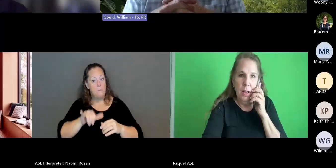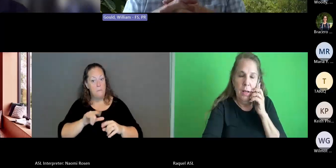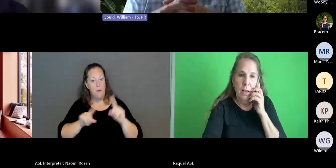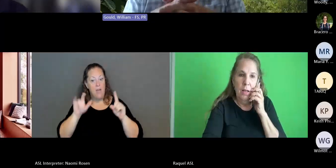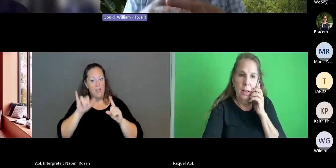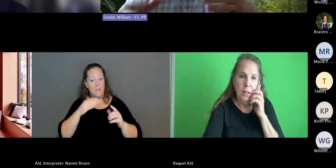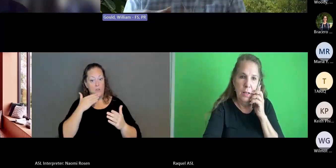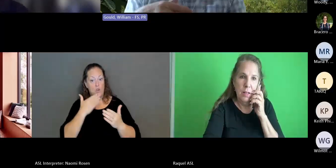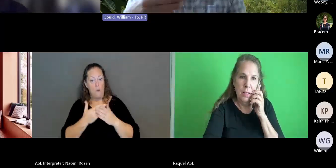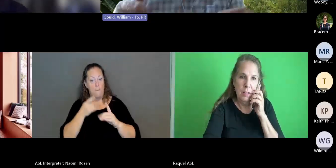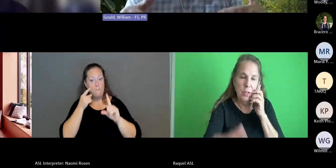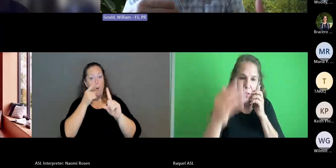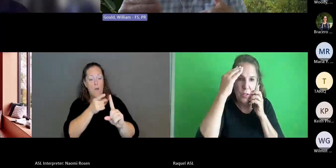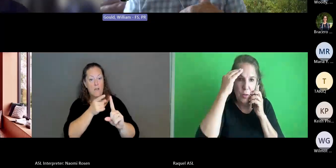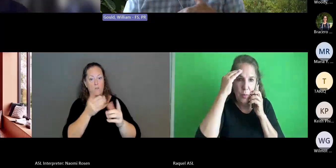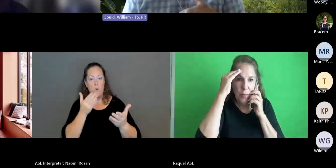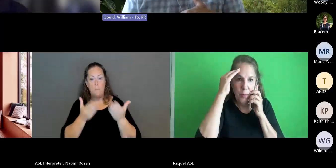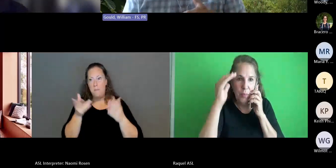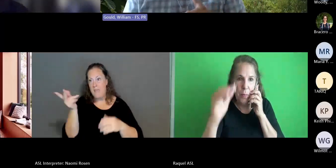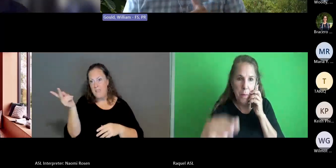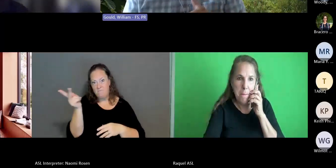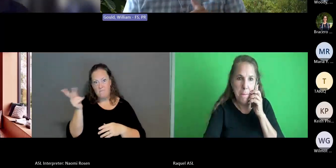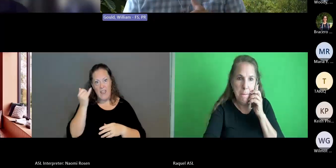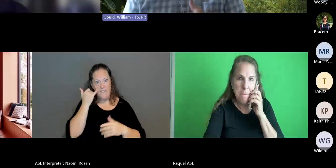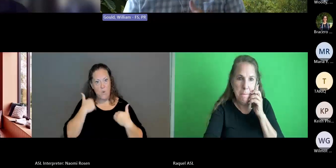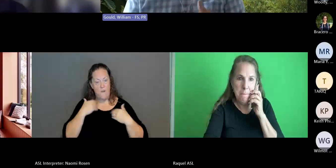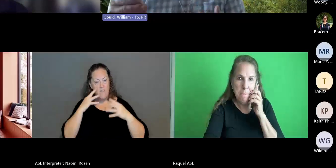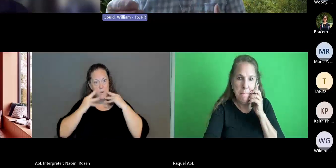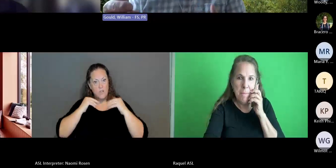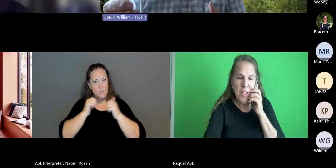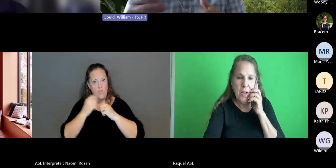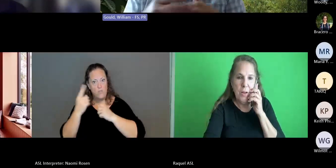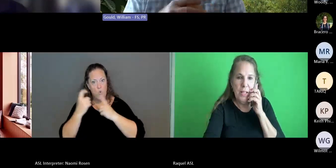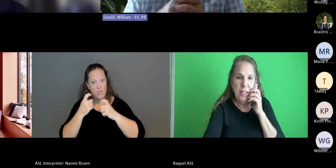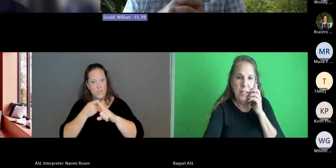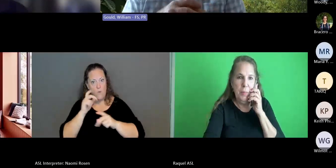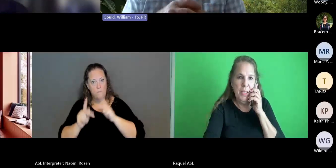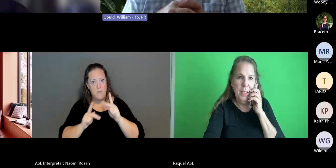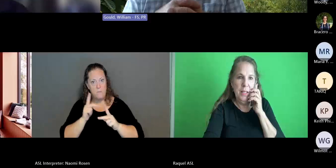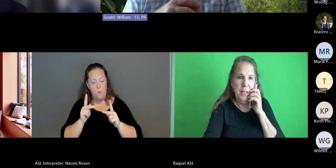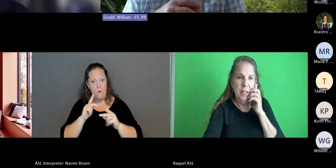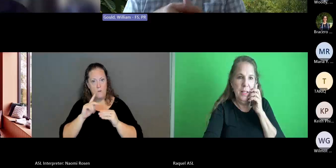or Deanna, if you guys have had any experience with questions from folks about that